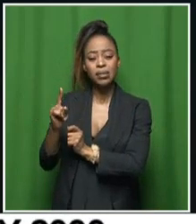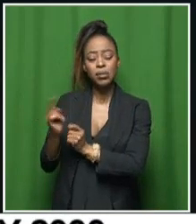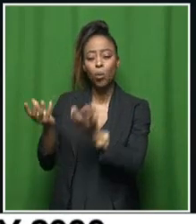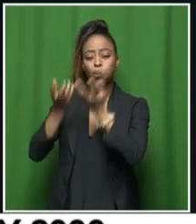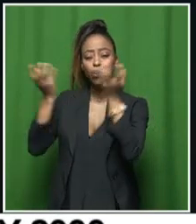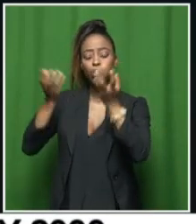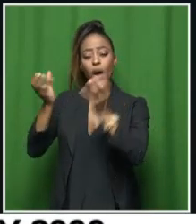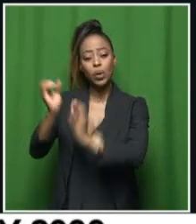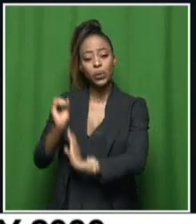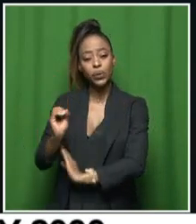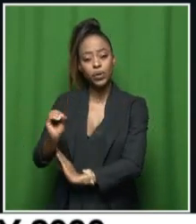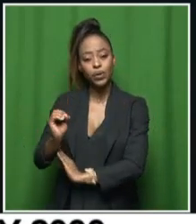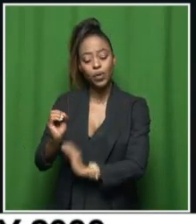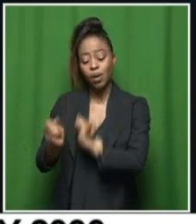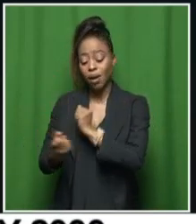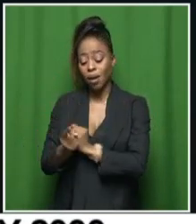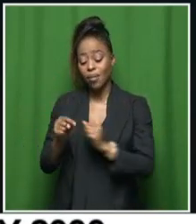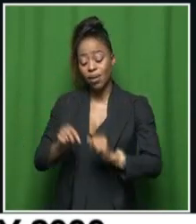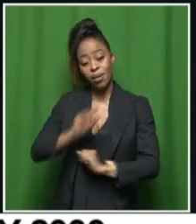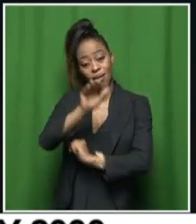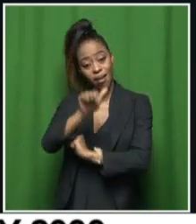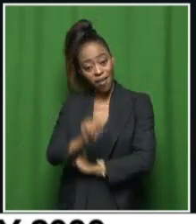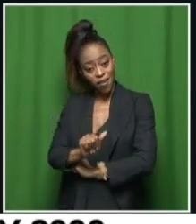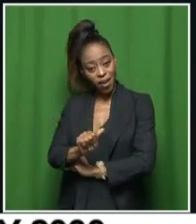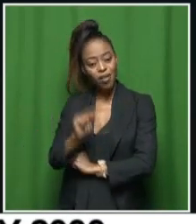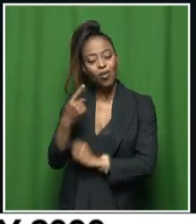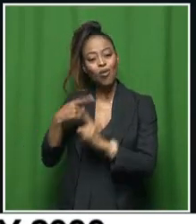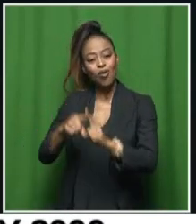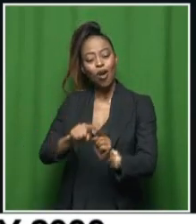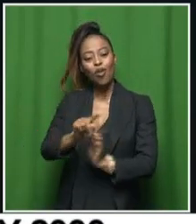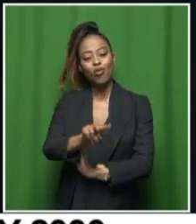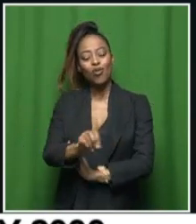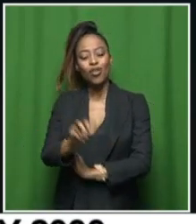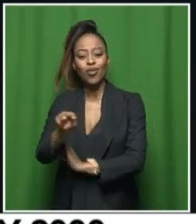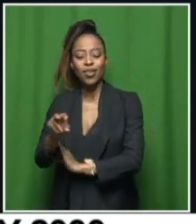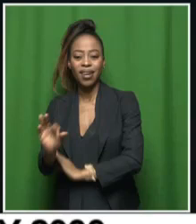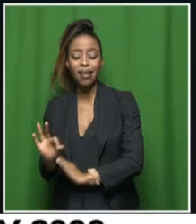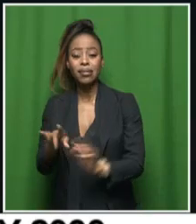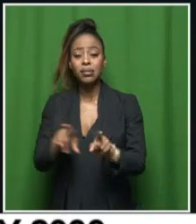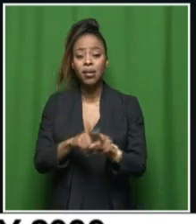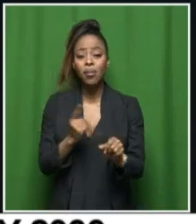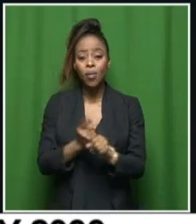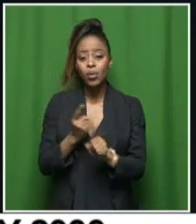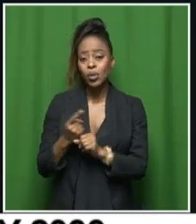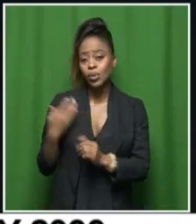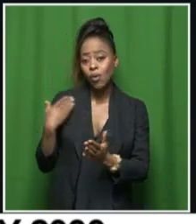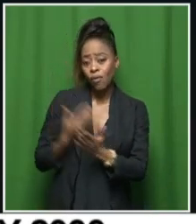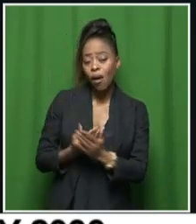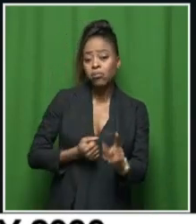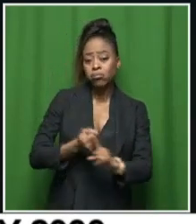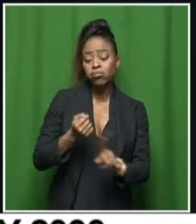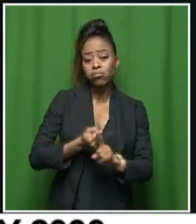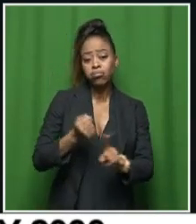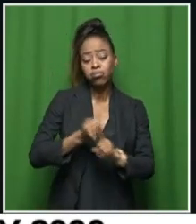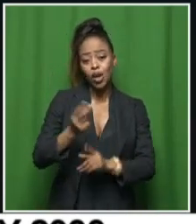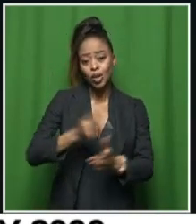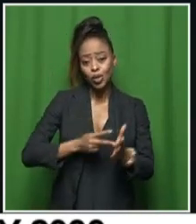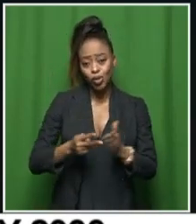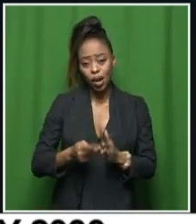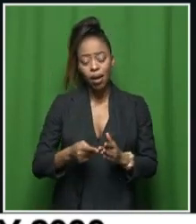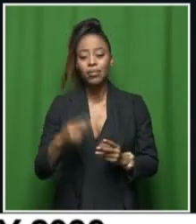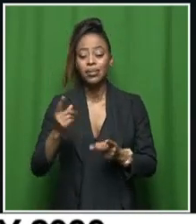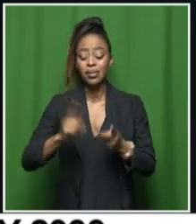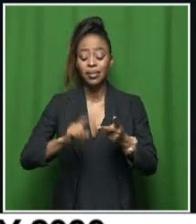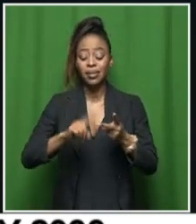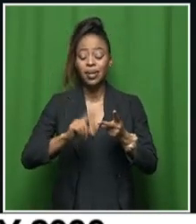in Africa, and we're targeting that for 2023, and we're well on course to reach that. And then the second